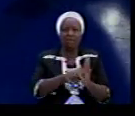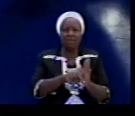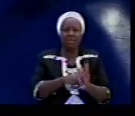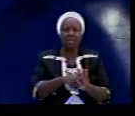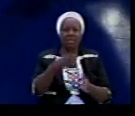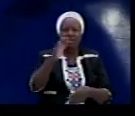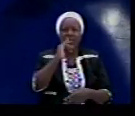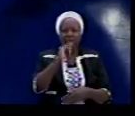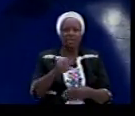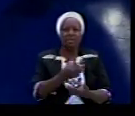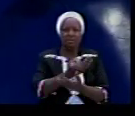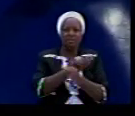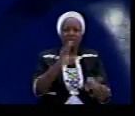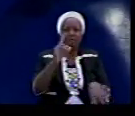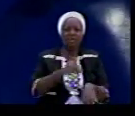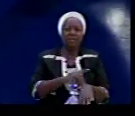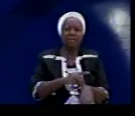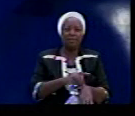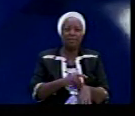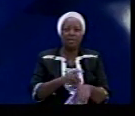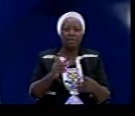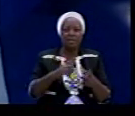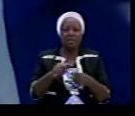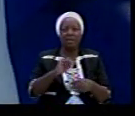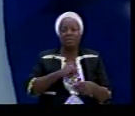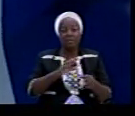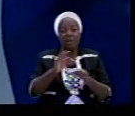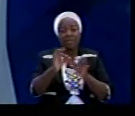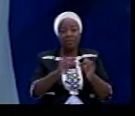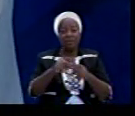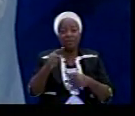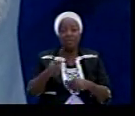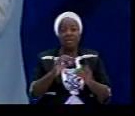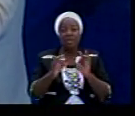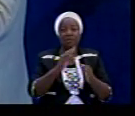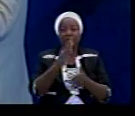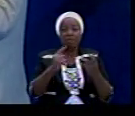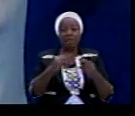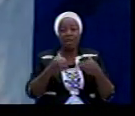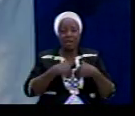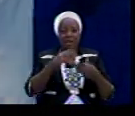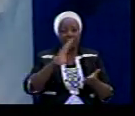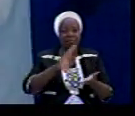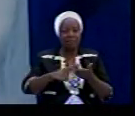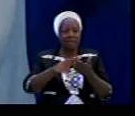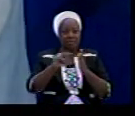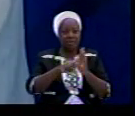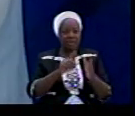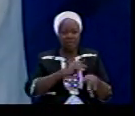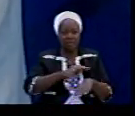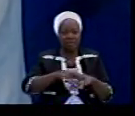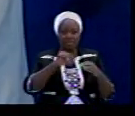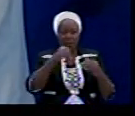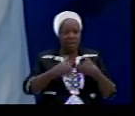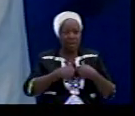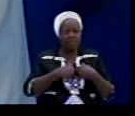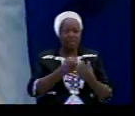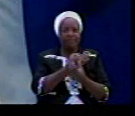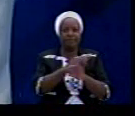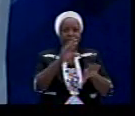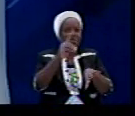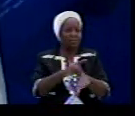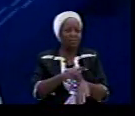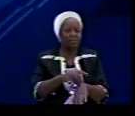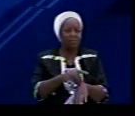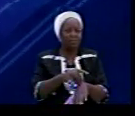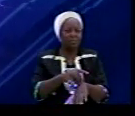freedom. Let me explain to you. If somebody has forgiveness and he doesn't have freedom,